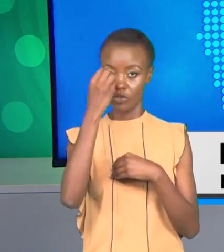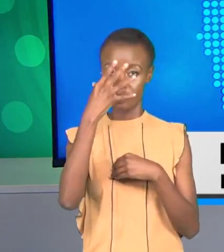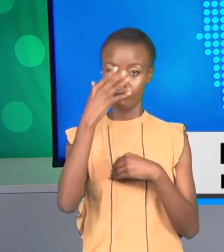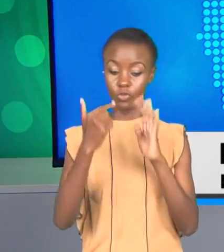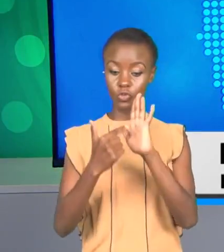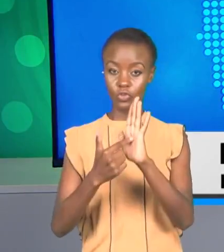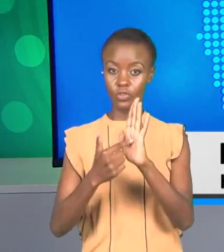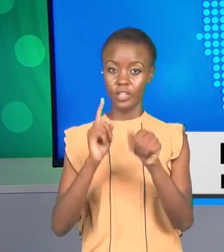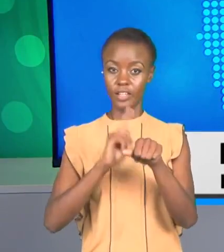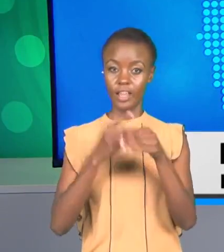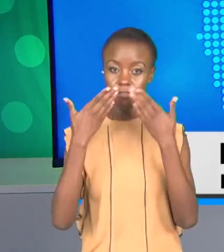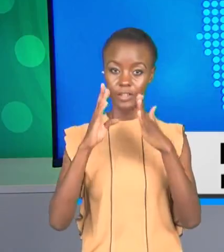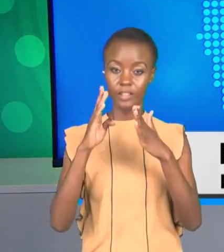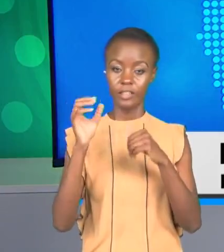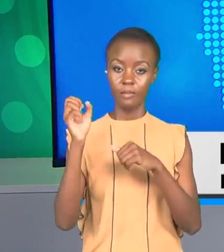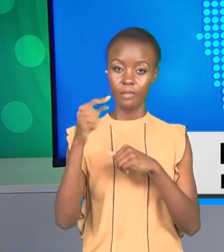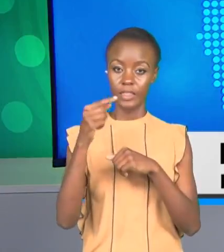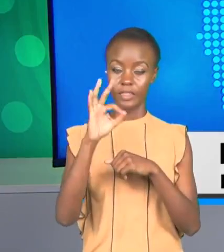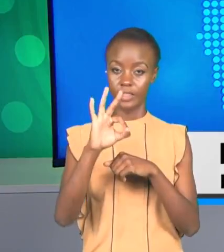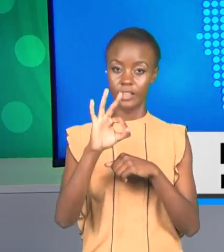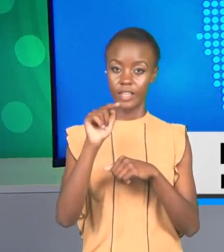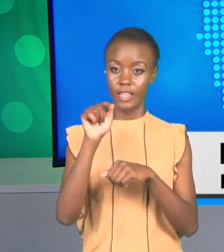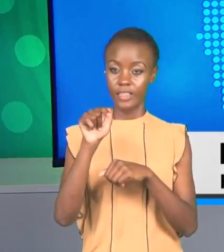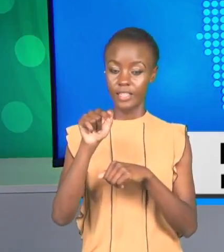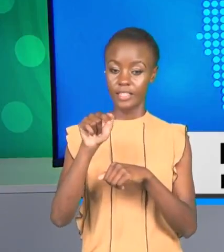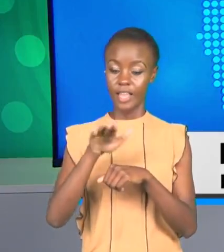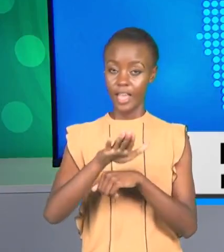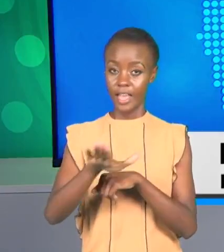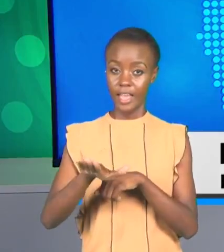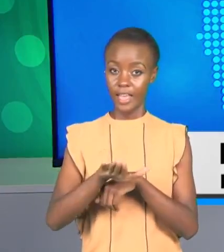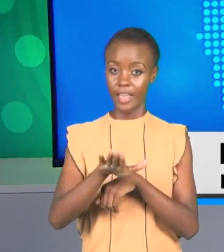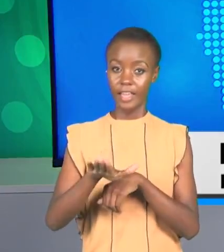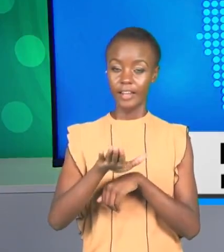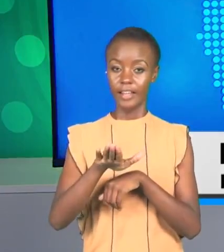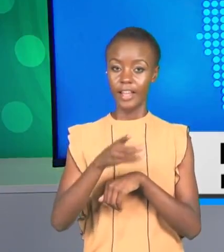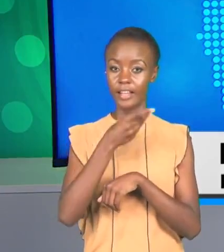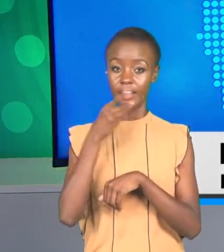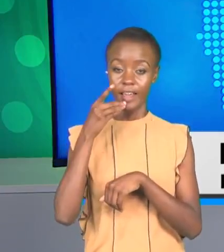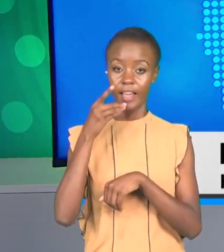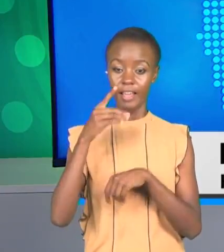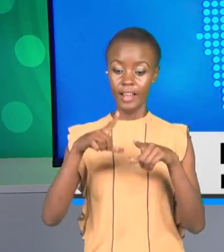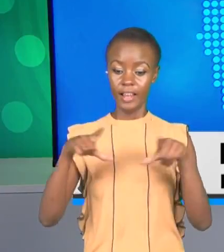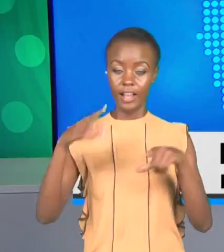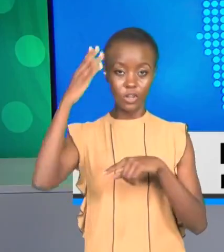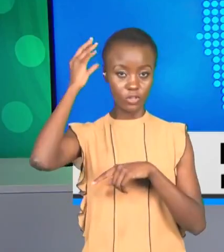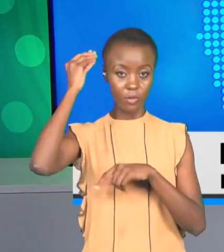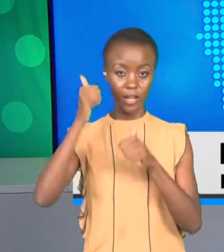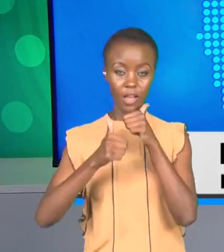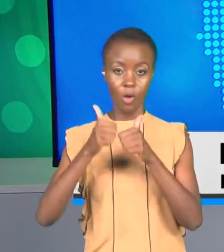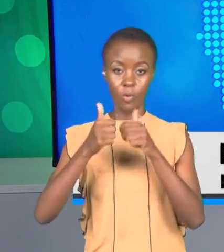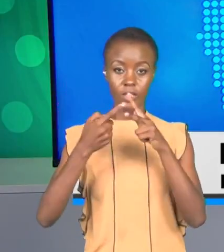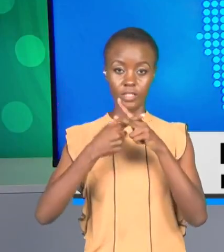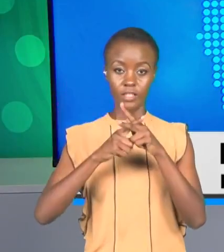upon completion of a 3-month course. Hirshabelle State is a semi-autonomous region of Somalia which was established at the end